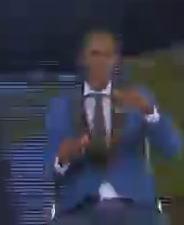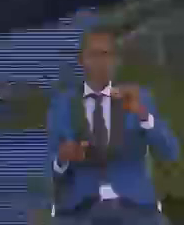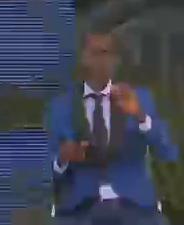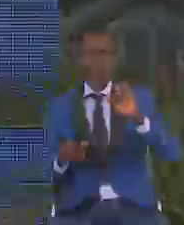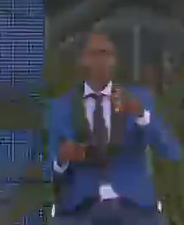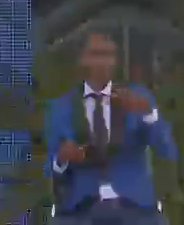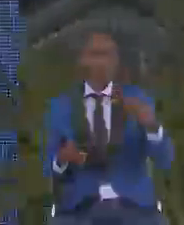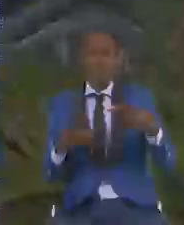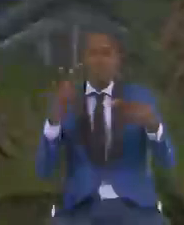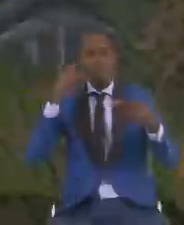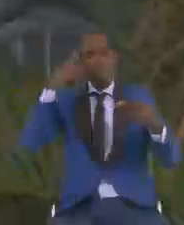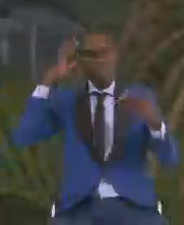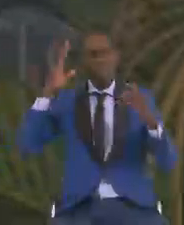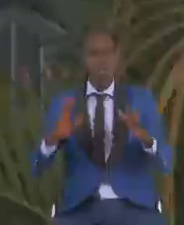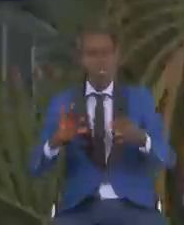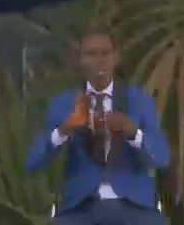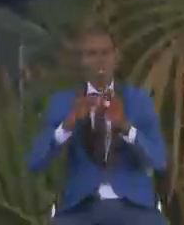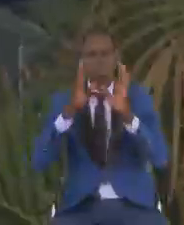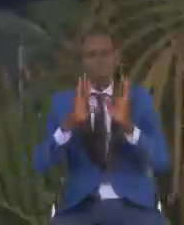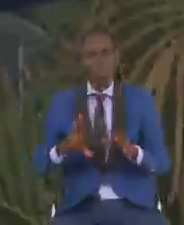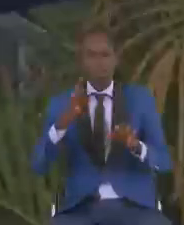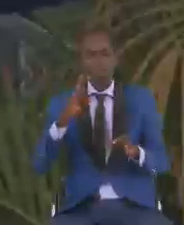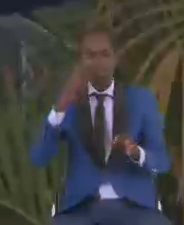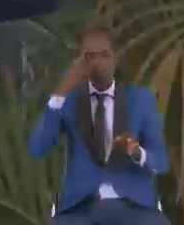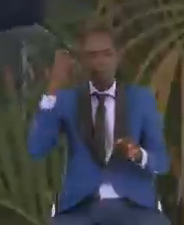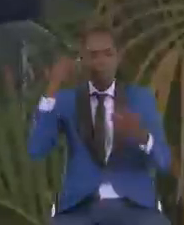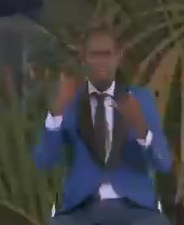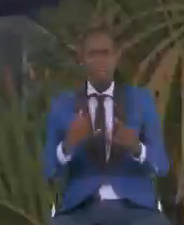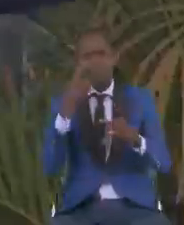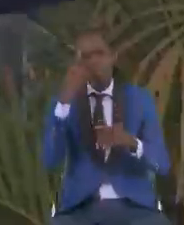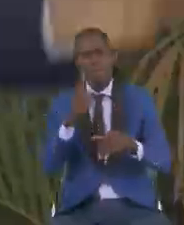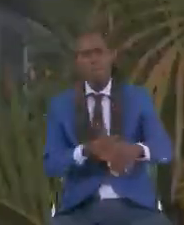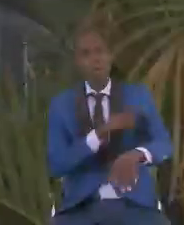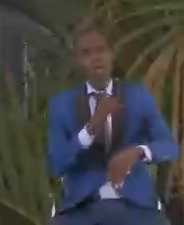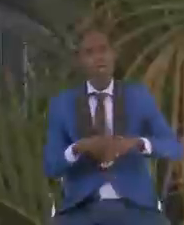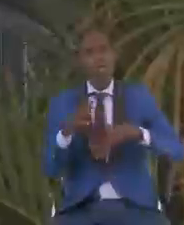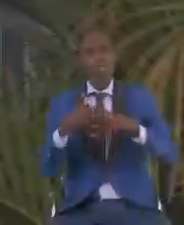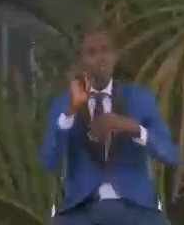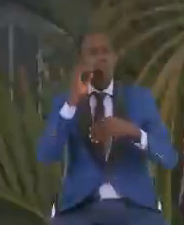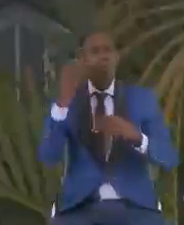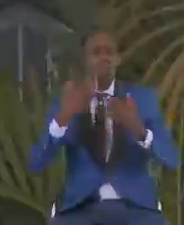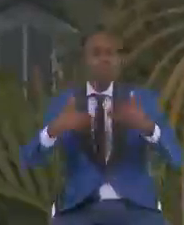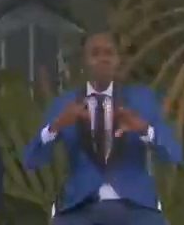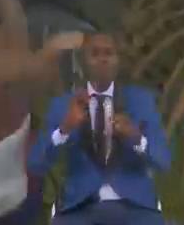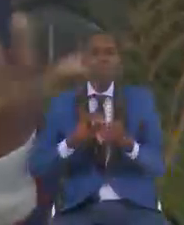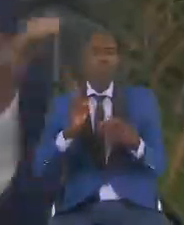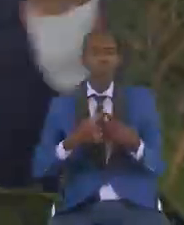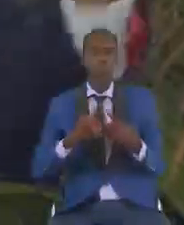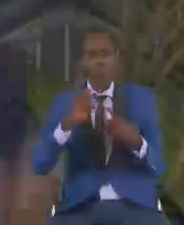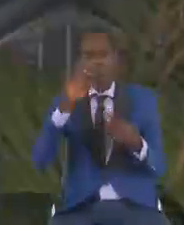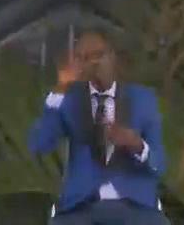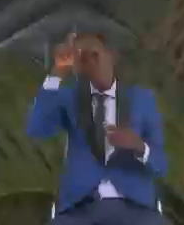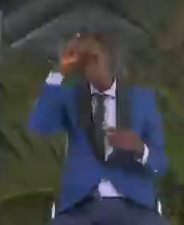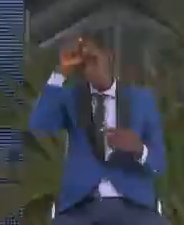But now, for a long time, after he was sold into Egypt, that gift of